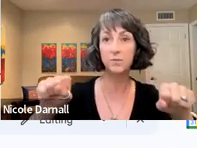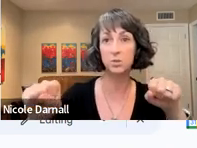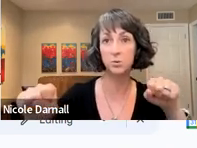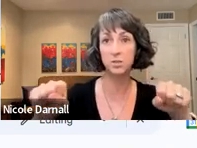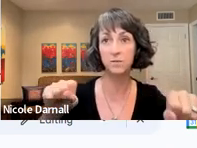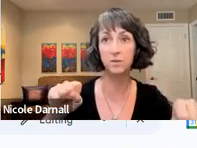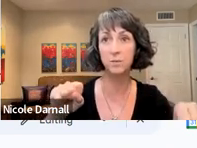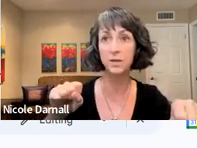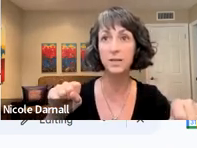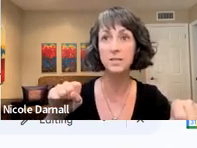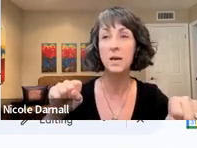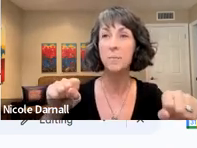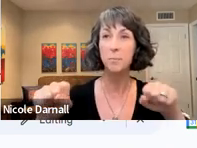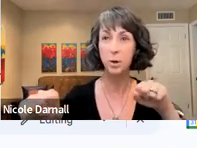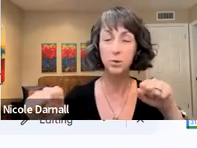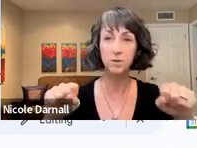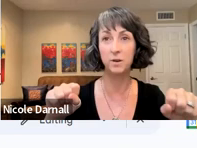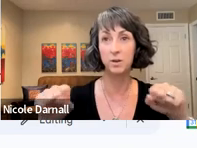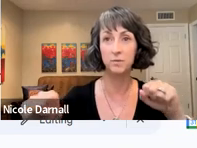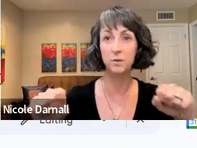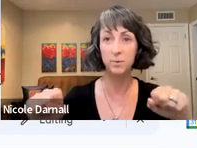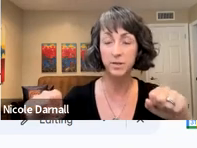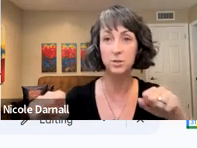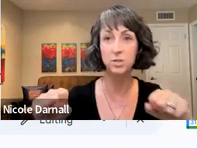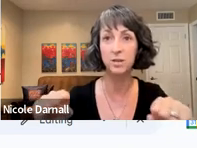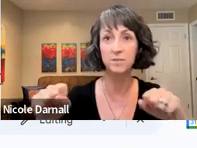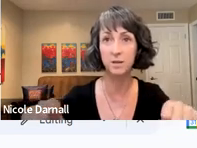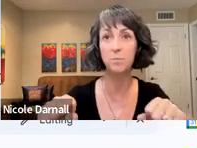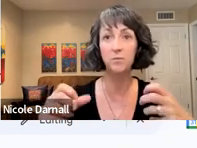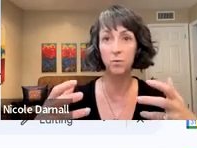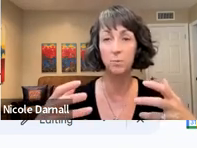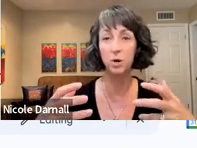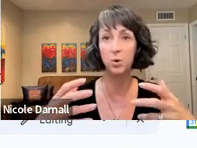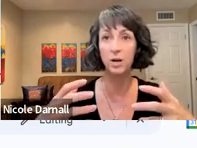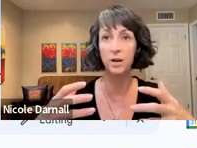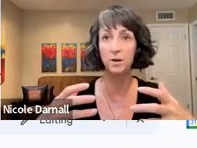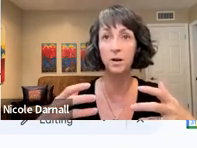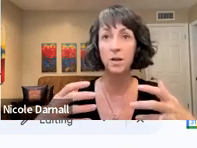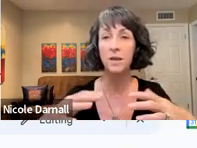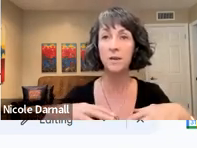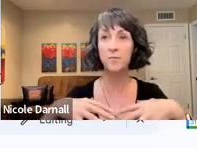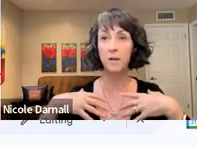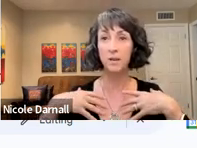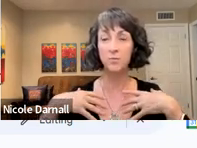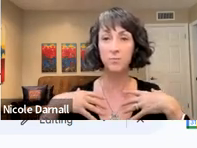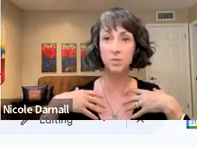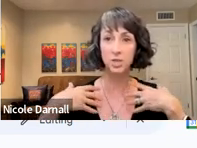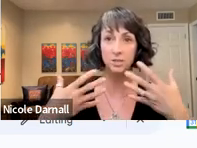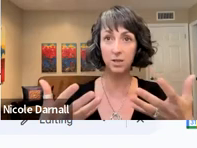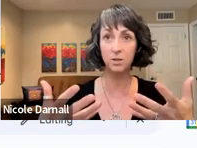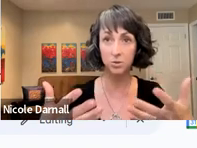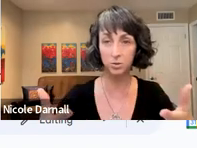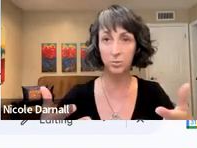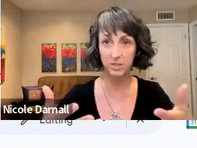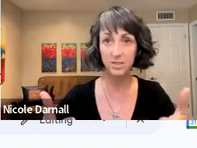two different sorts of communities, but both involve research of some form or another. If